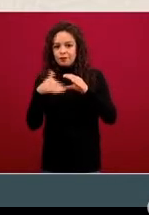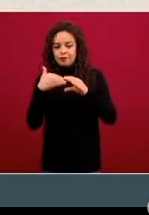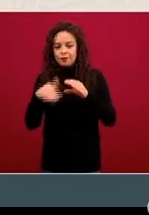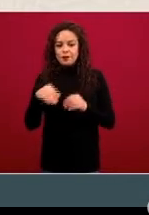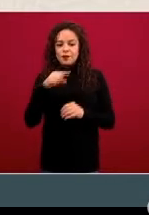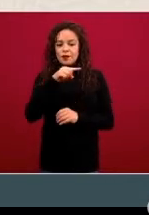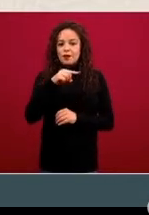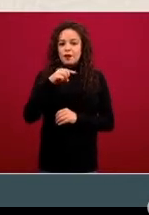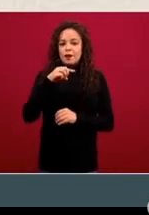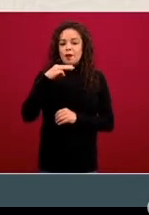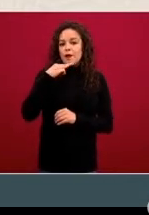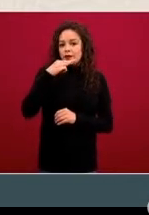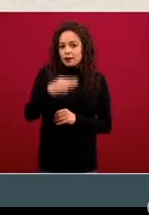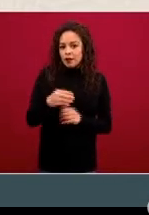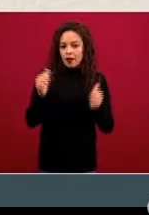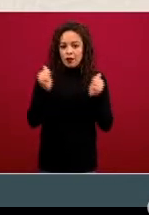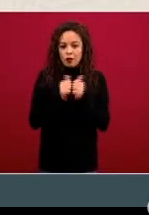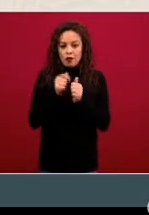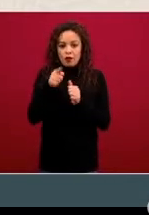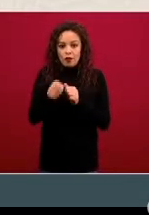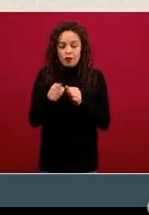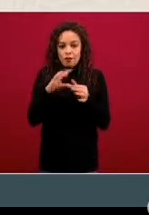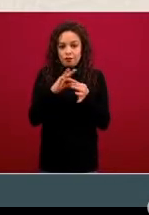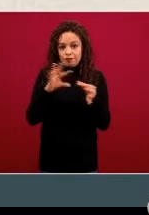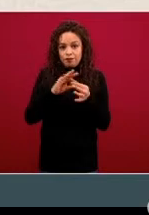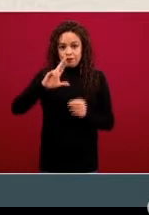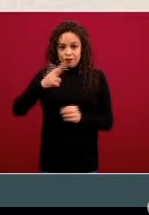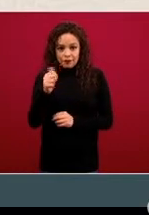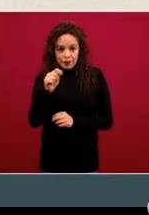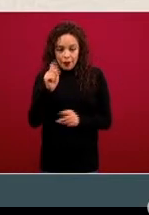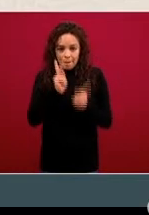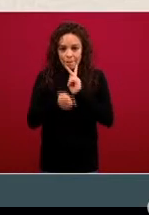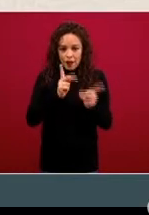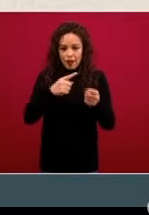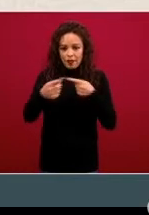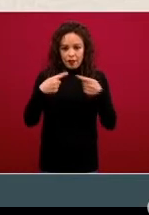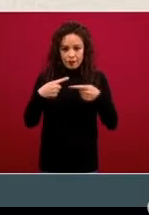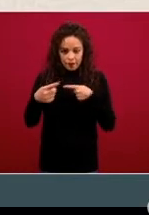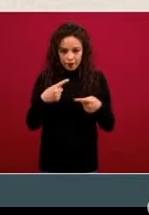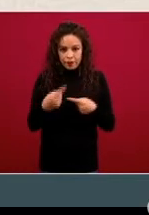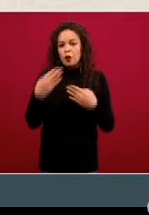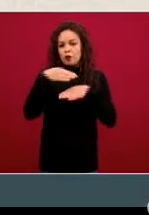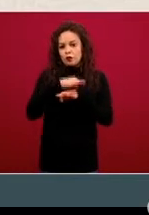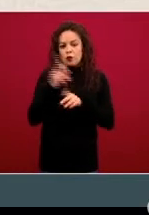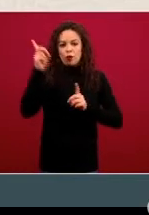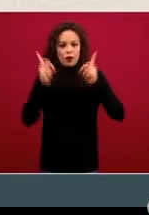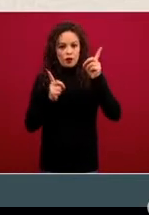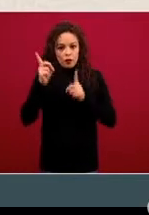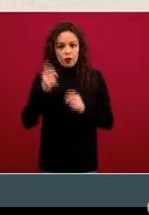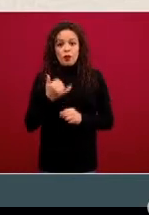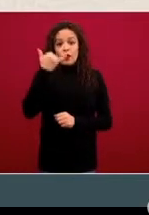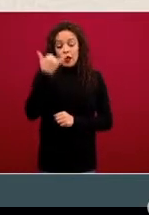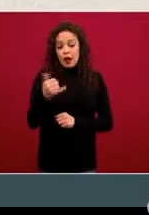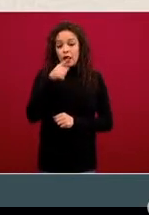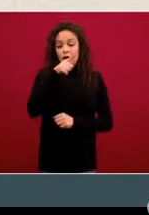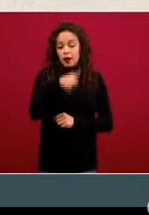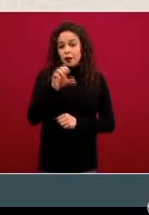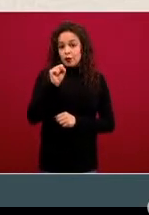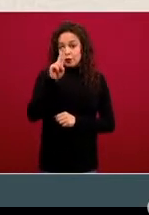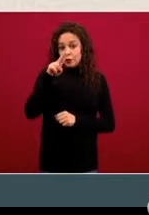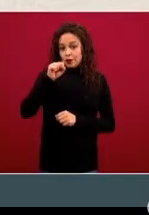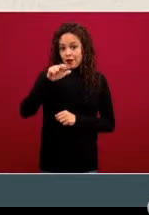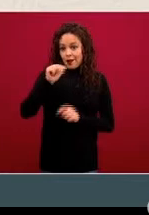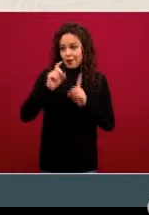write hello, ask a question. She's going to tell you to stay at home. That's what it says on this right now. Call